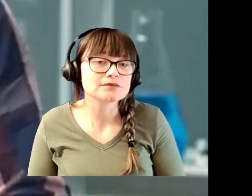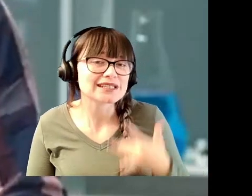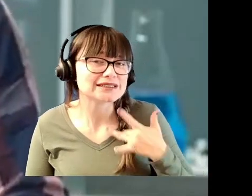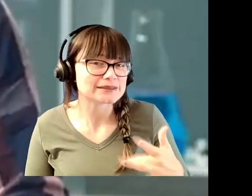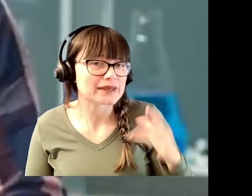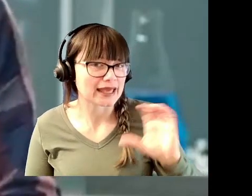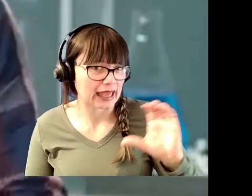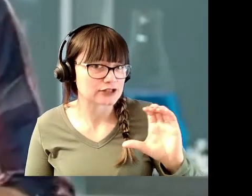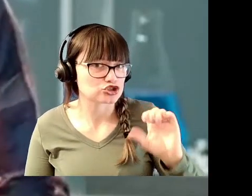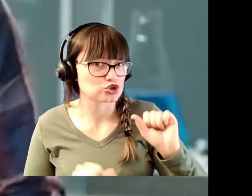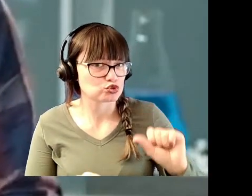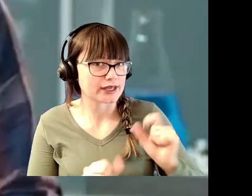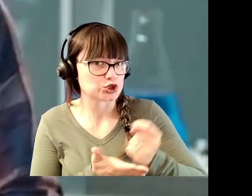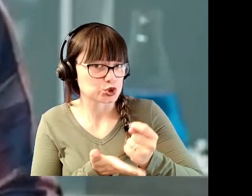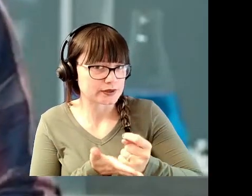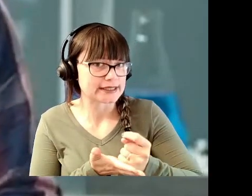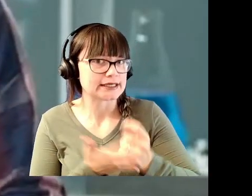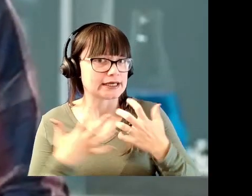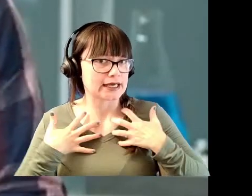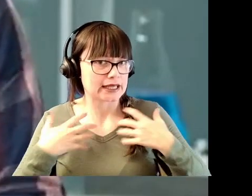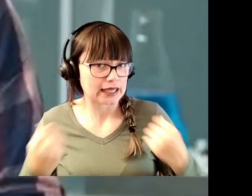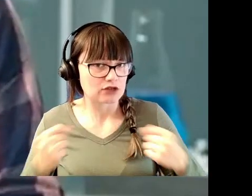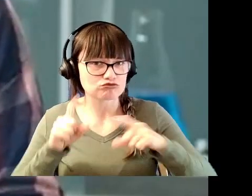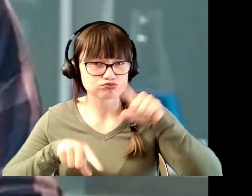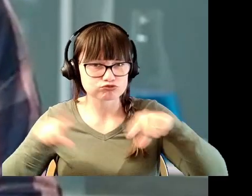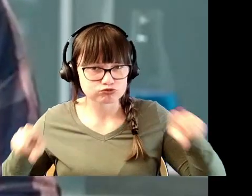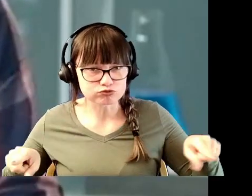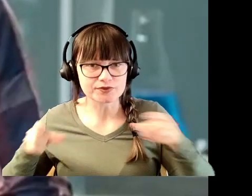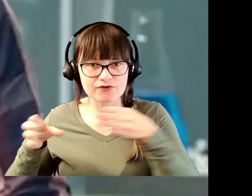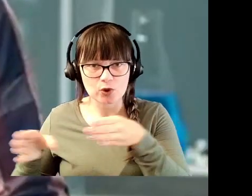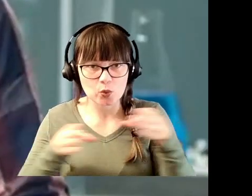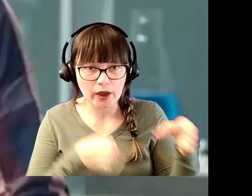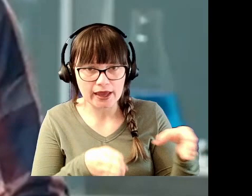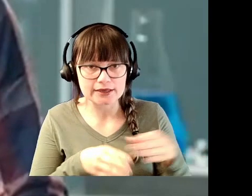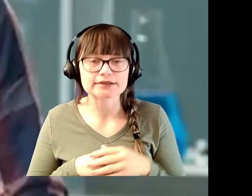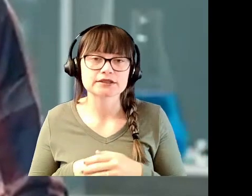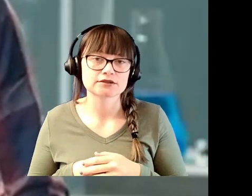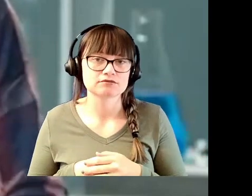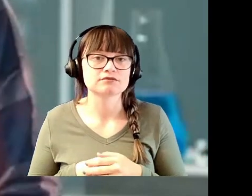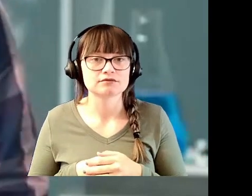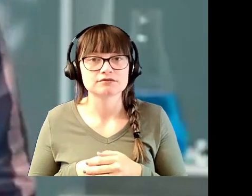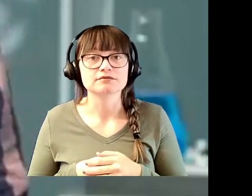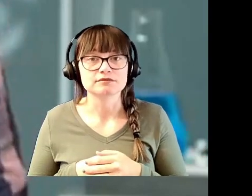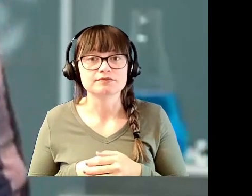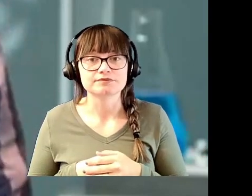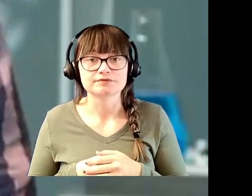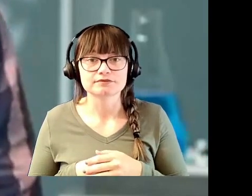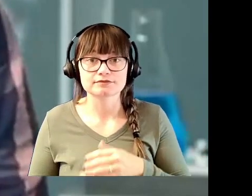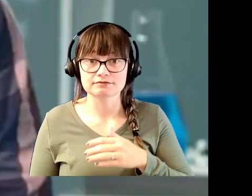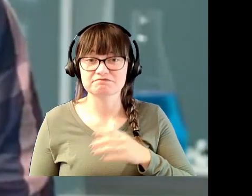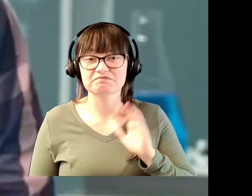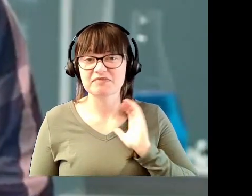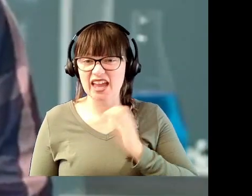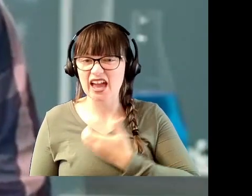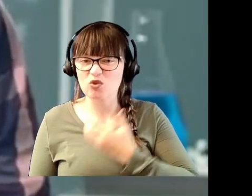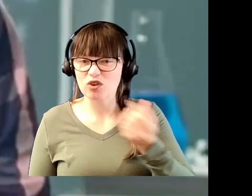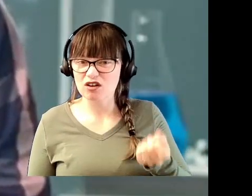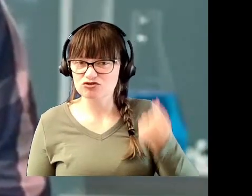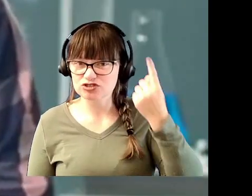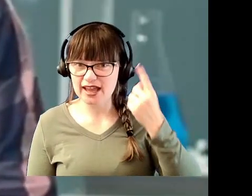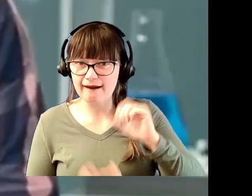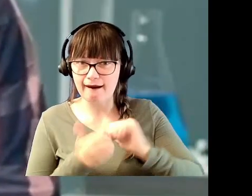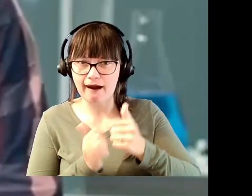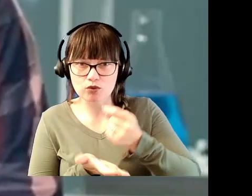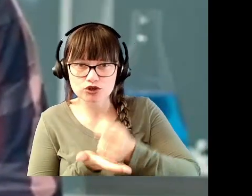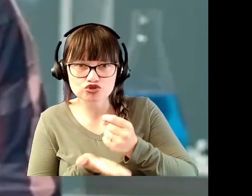treated through a variety of different methods. We use a lot of different things. Our understanding of cancer and how we treat